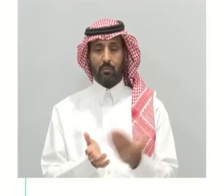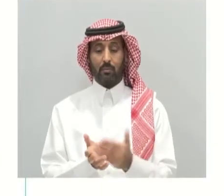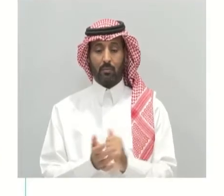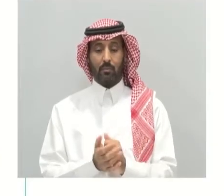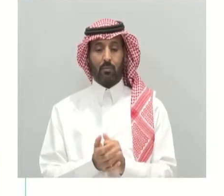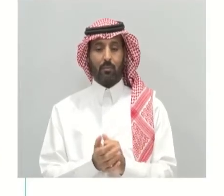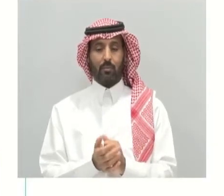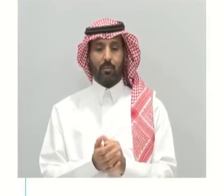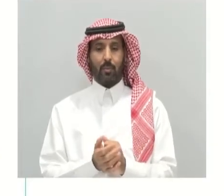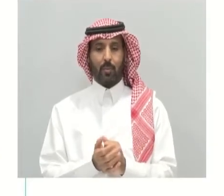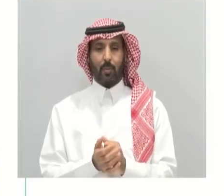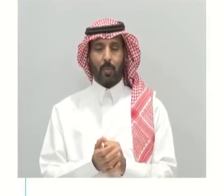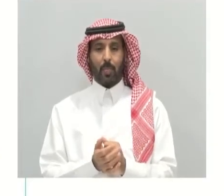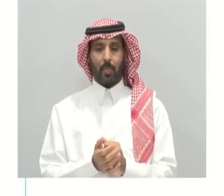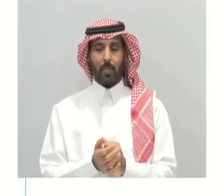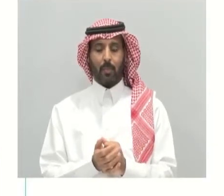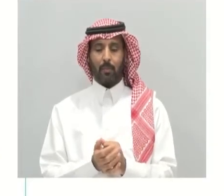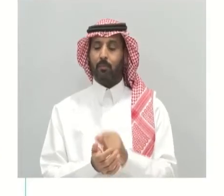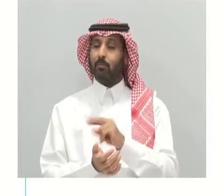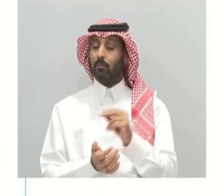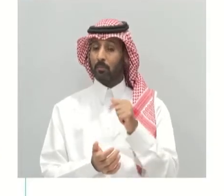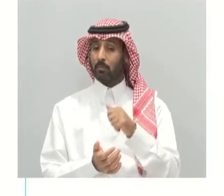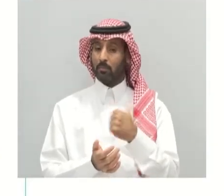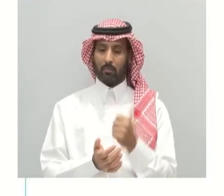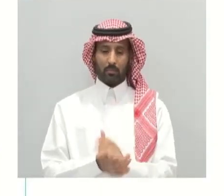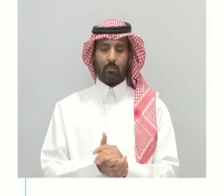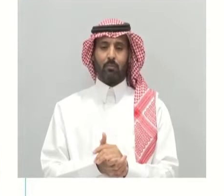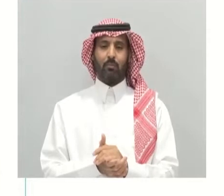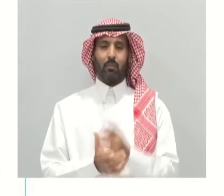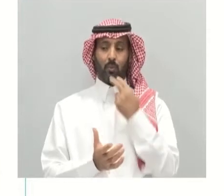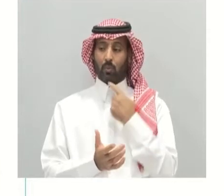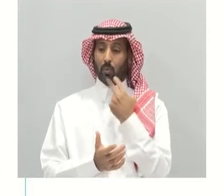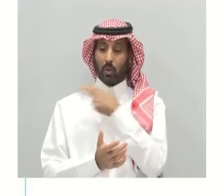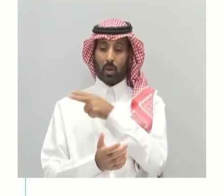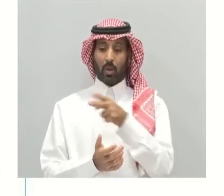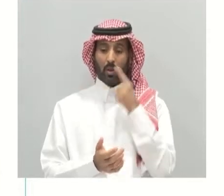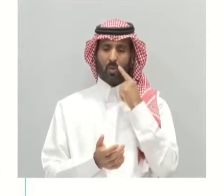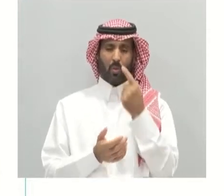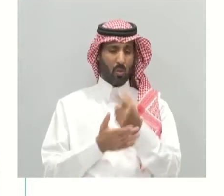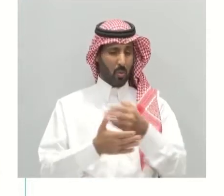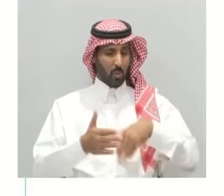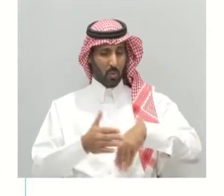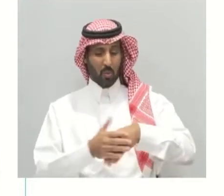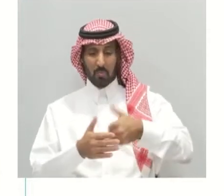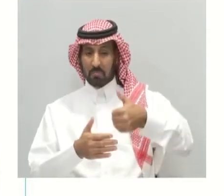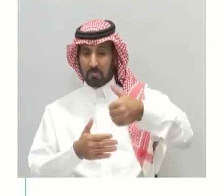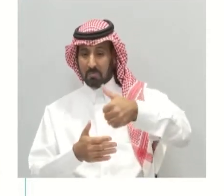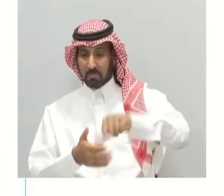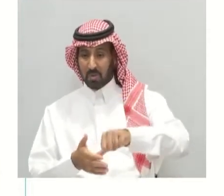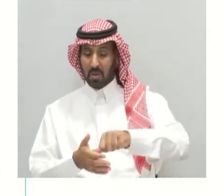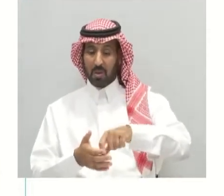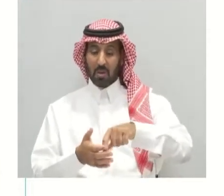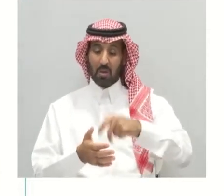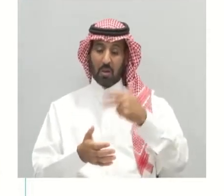So, for example, number six, we lost a football game